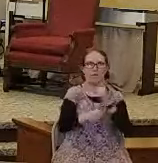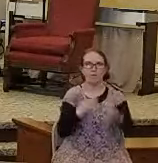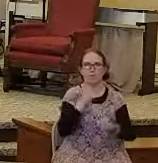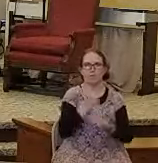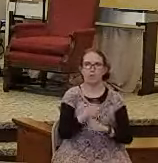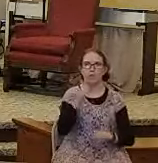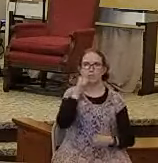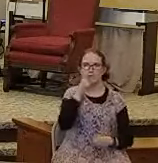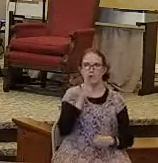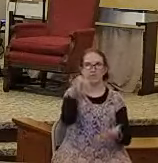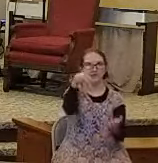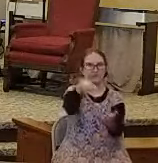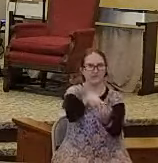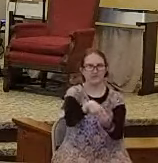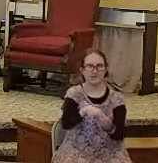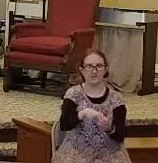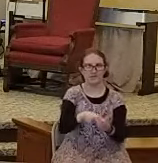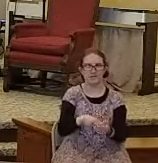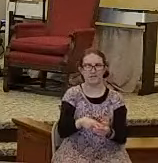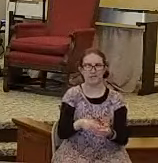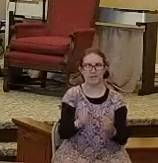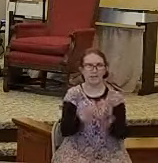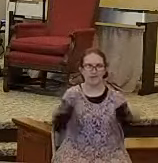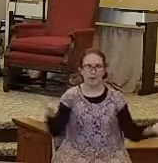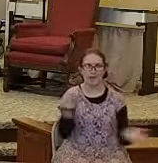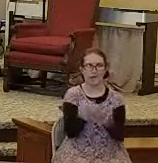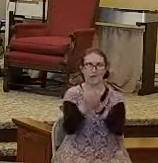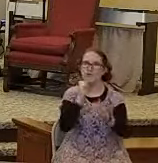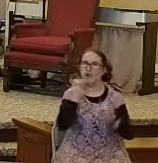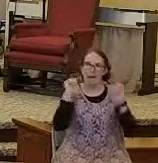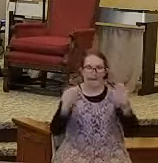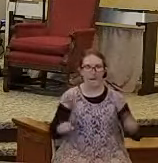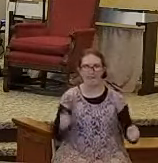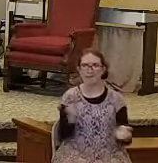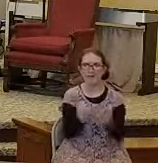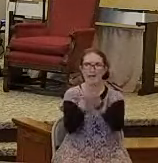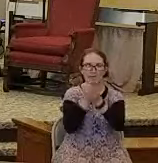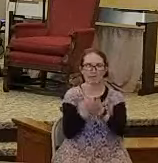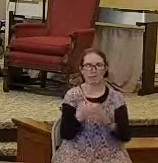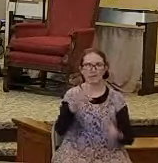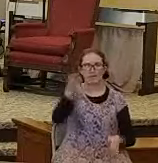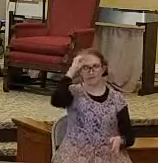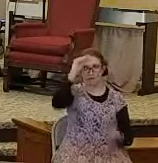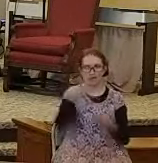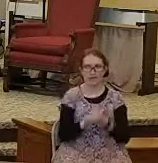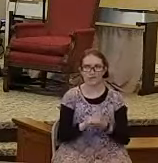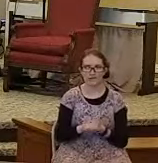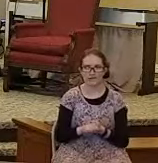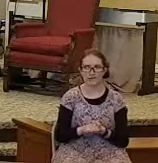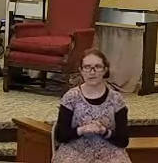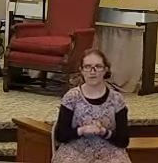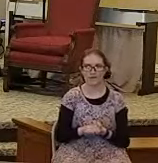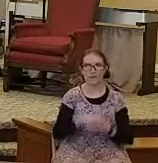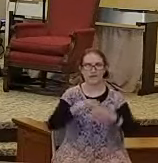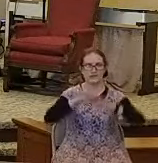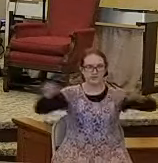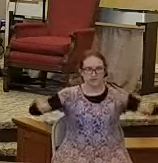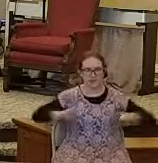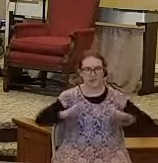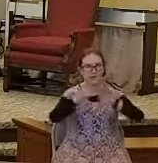girl standing there at the banks, helplessly, unable to help your husband, and he's